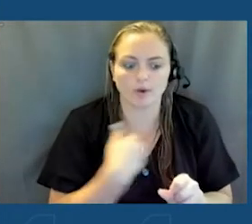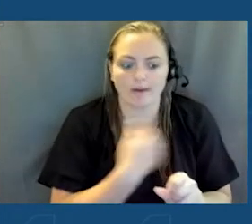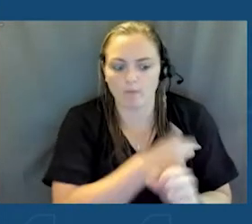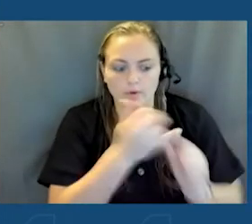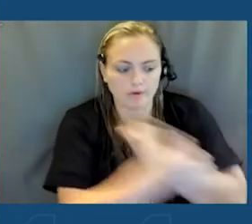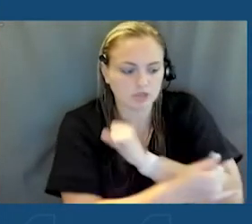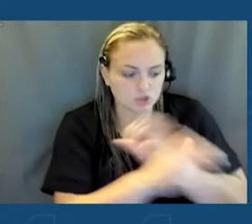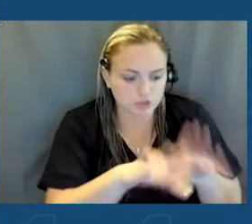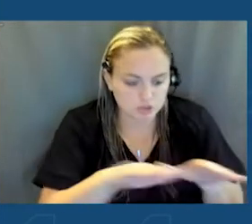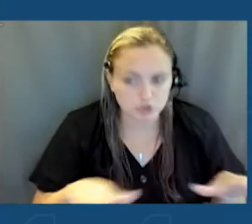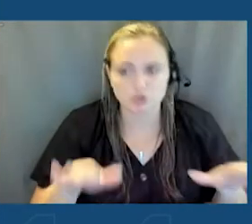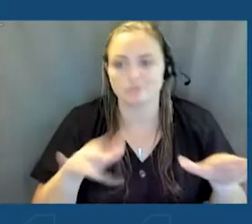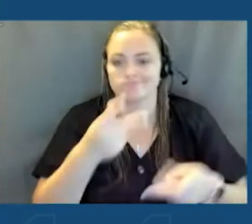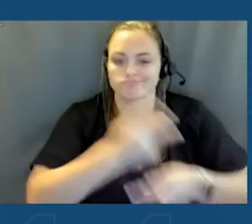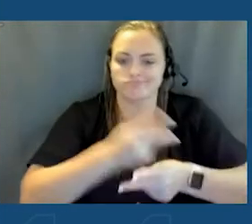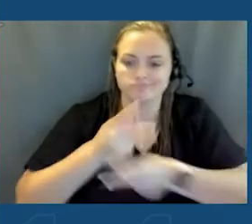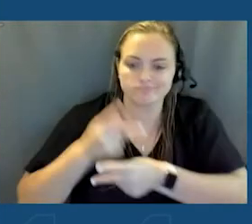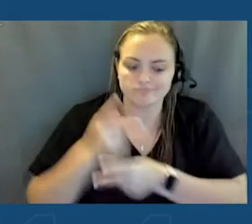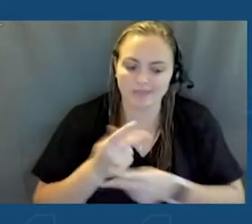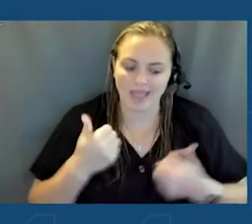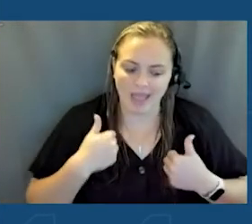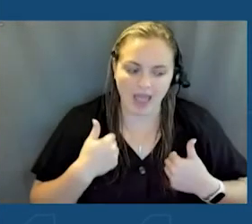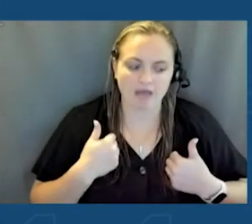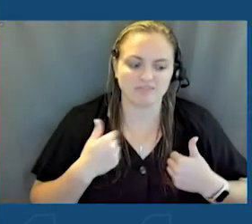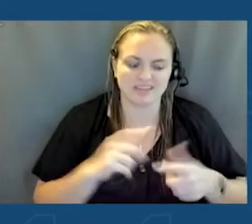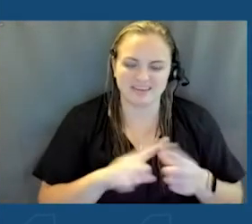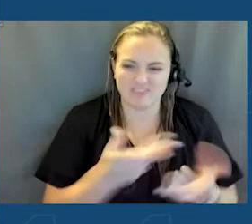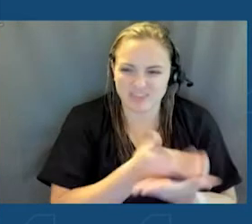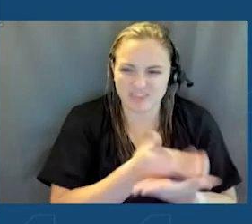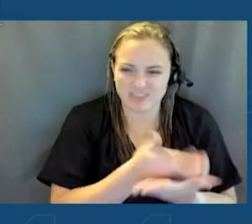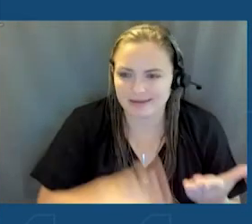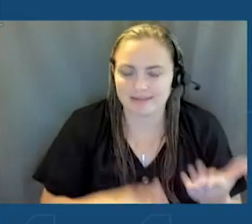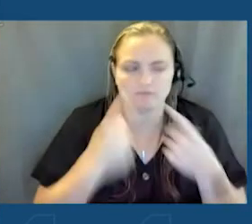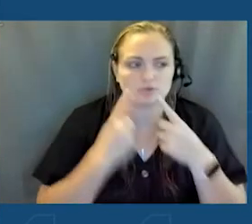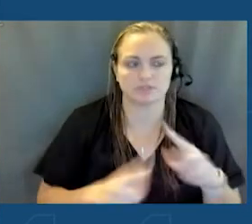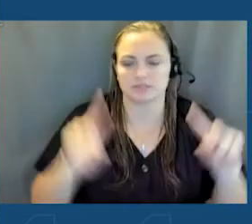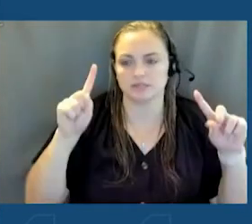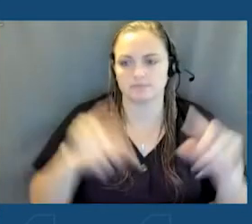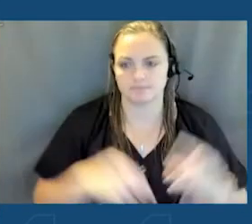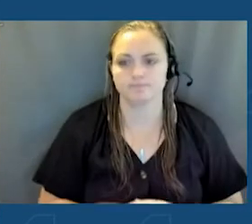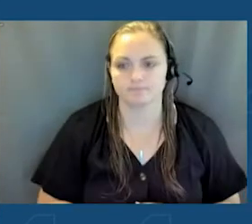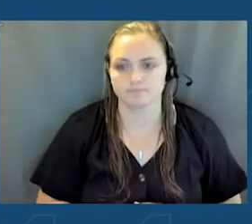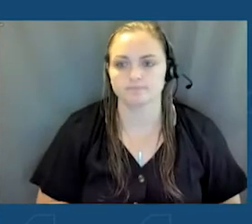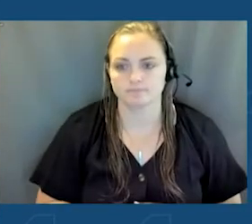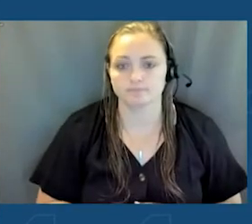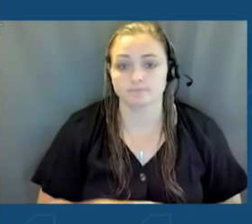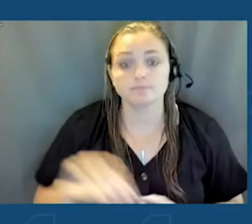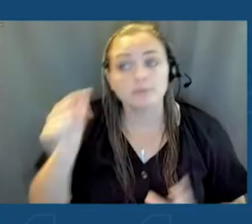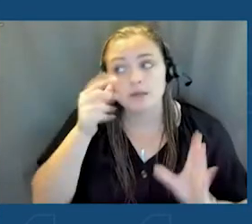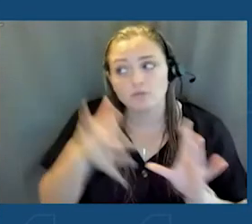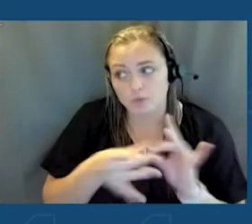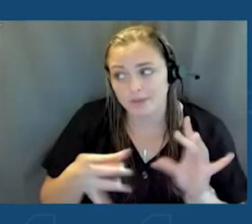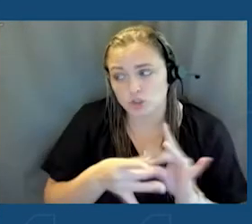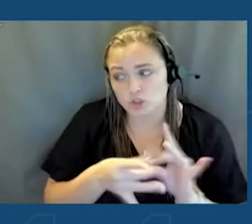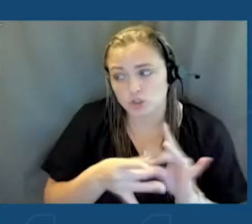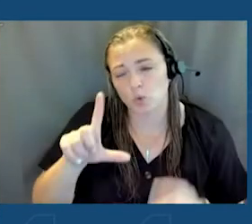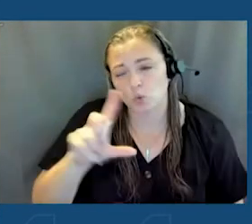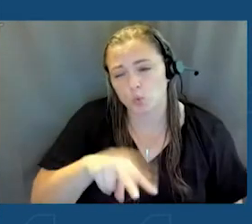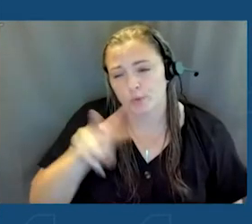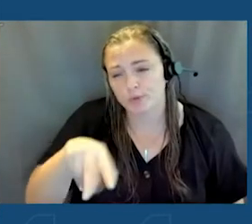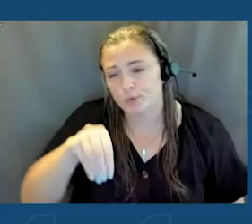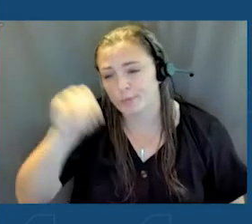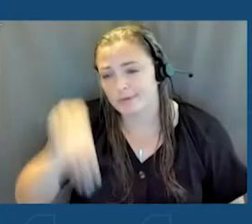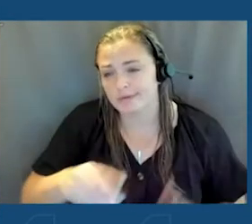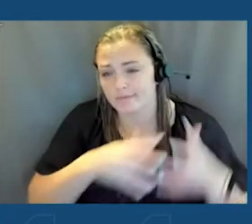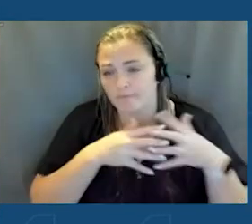for and given the advantages that they need to live a successful and healthy life. As the governor said, about 22% of